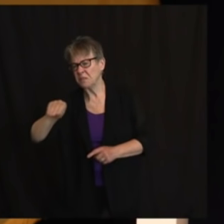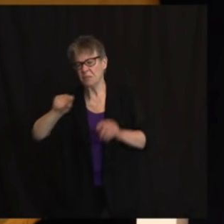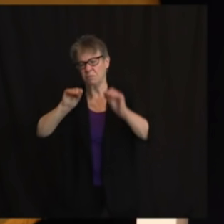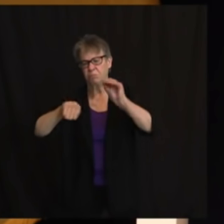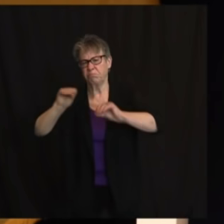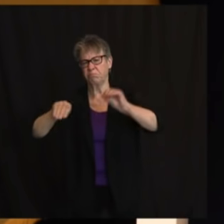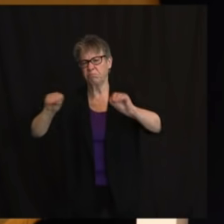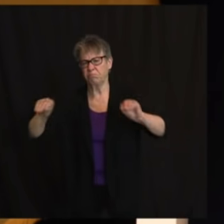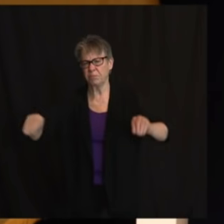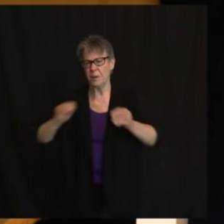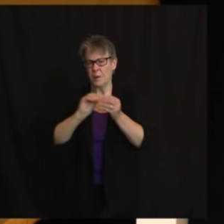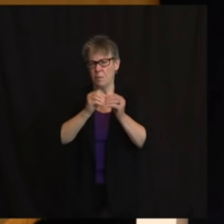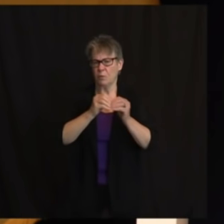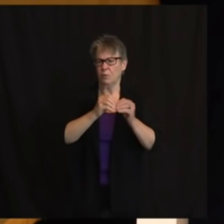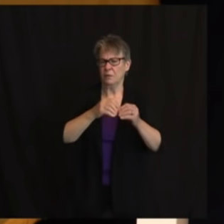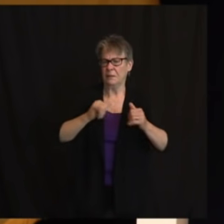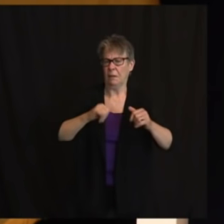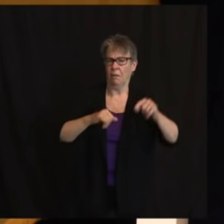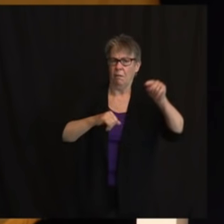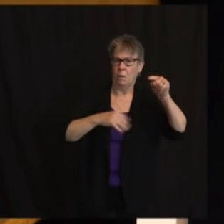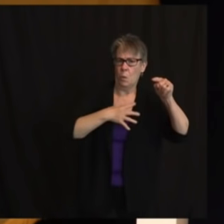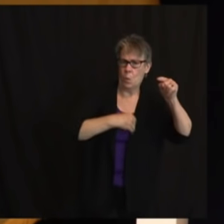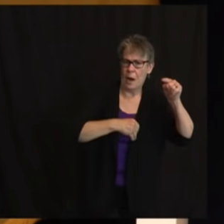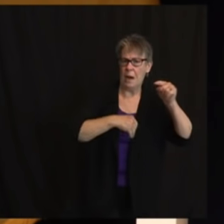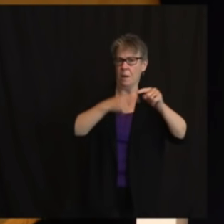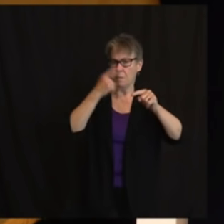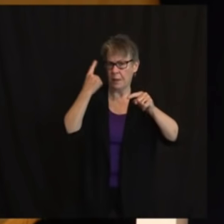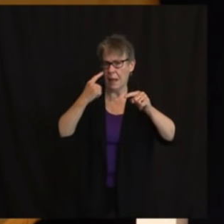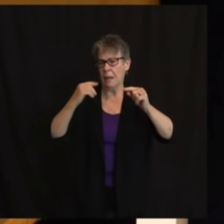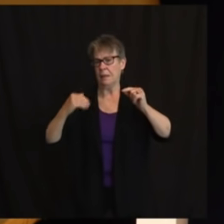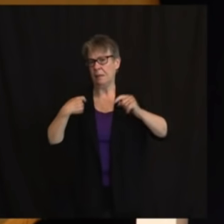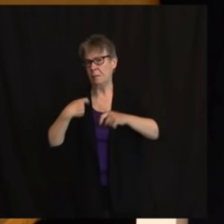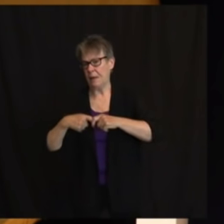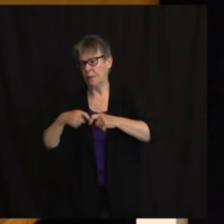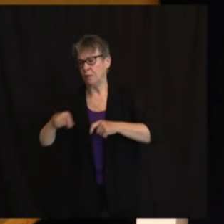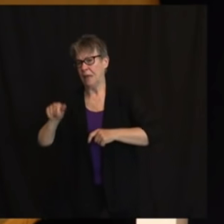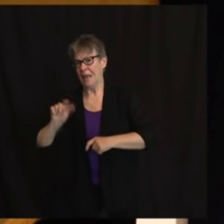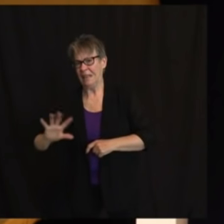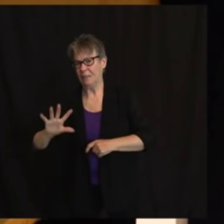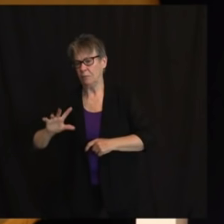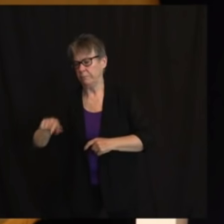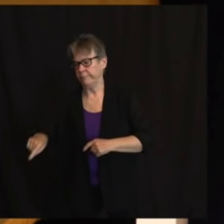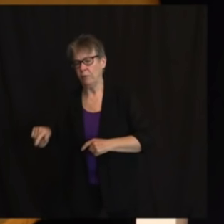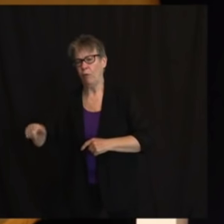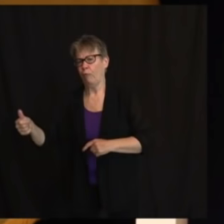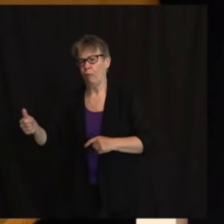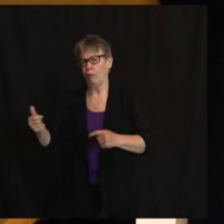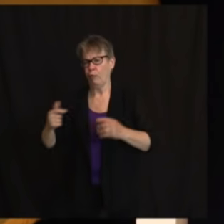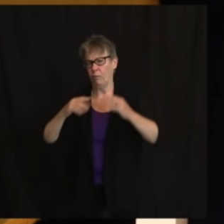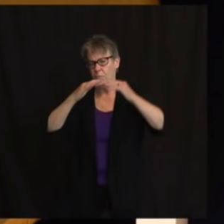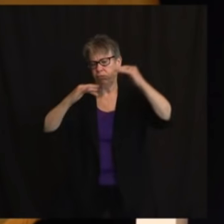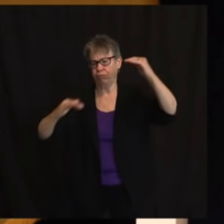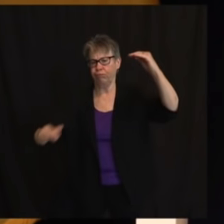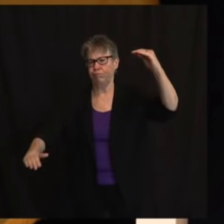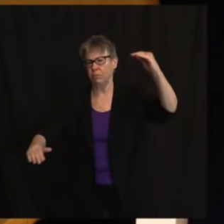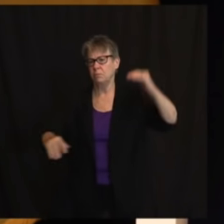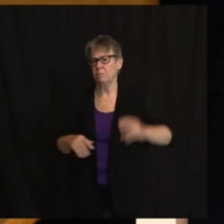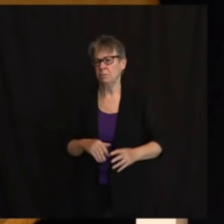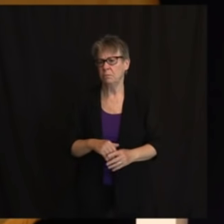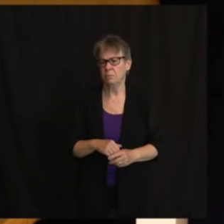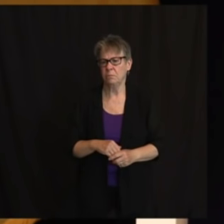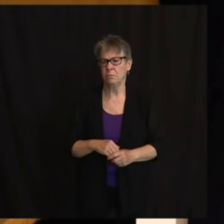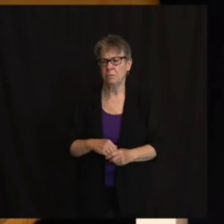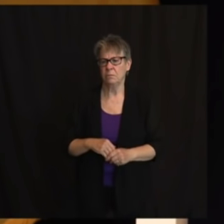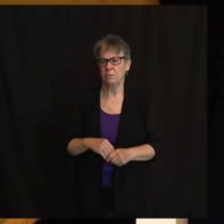COVID-19 cases. At the state veterans' homes, among a census of 682 veterans, there have